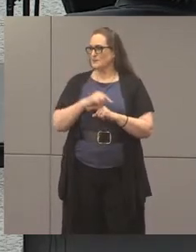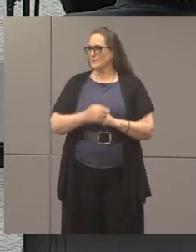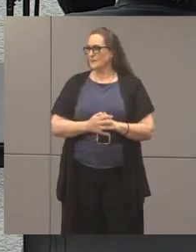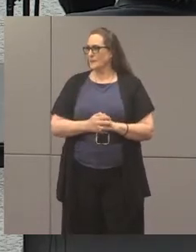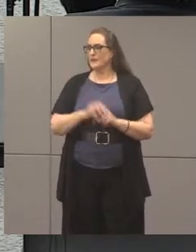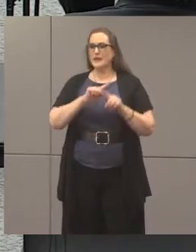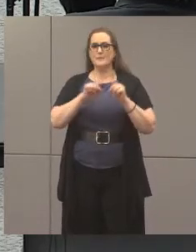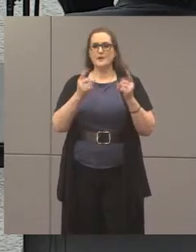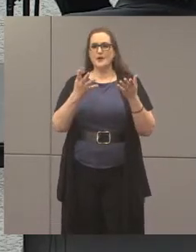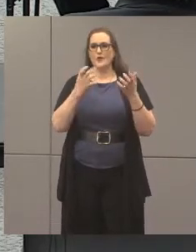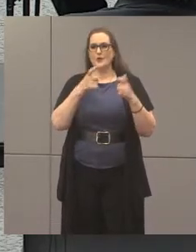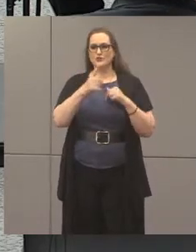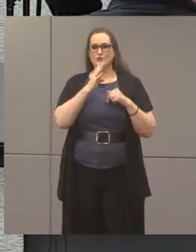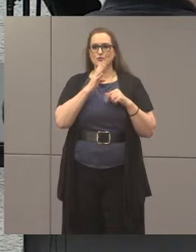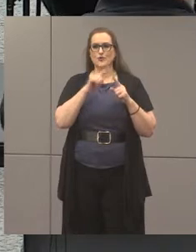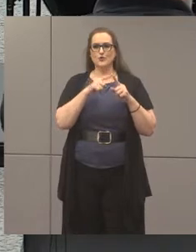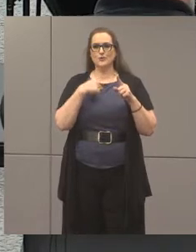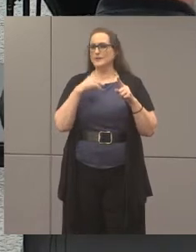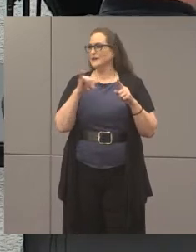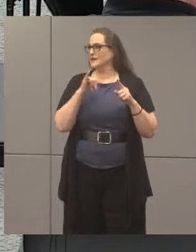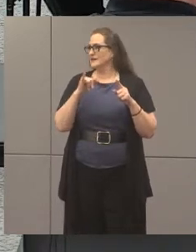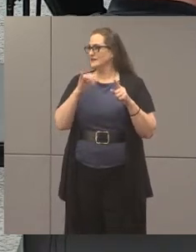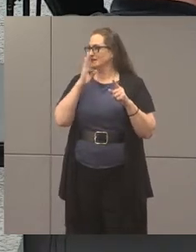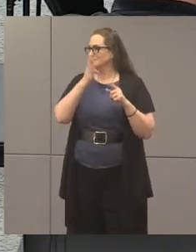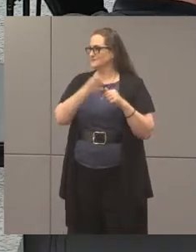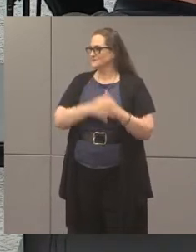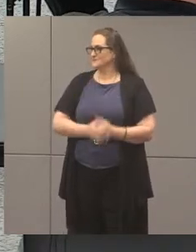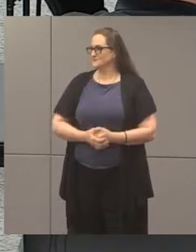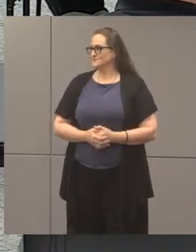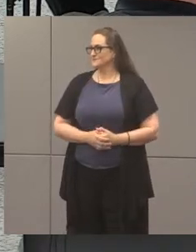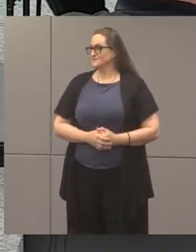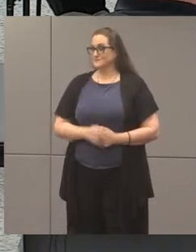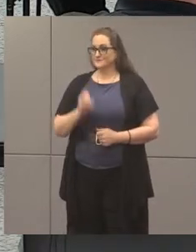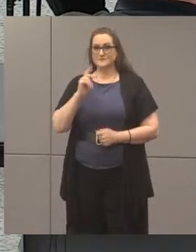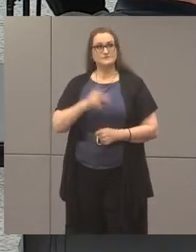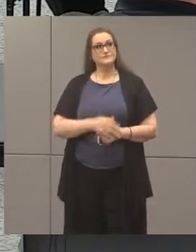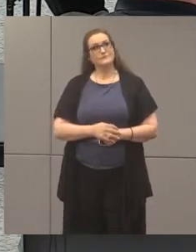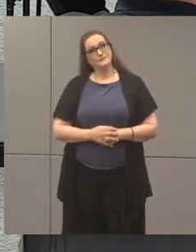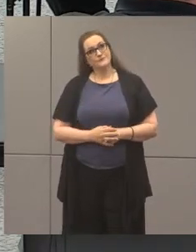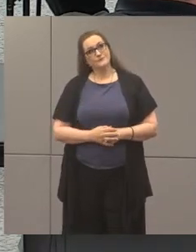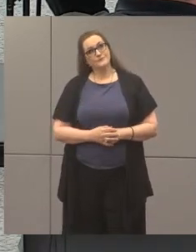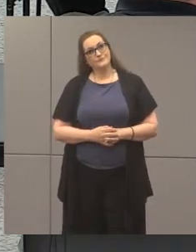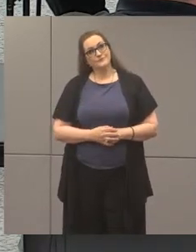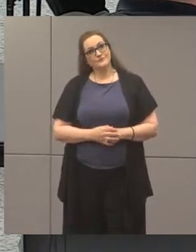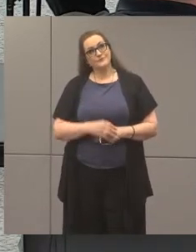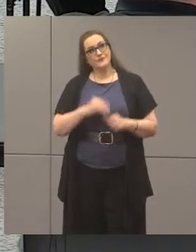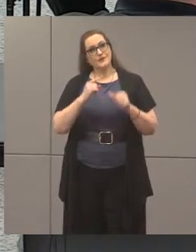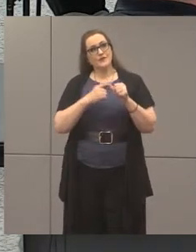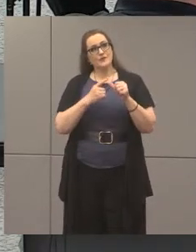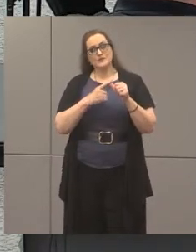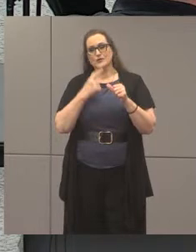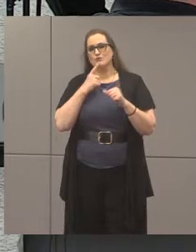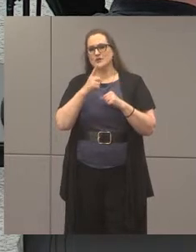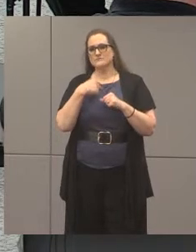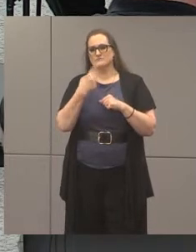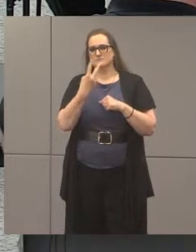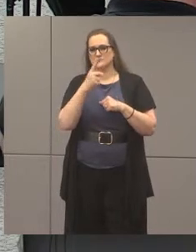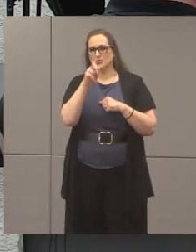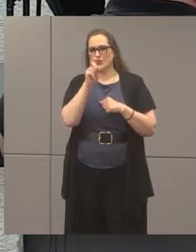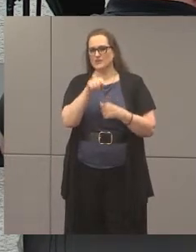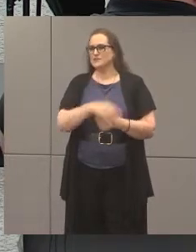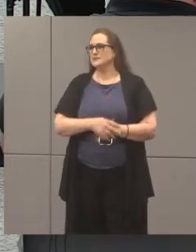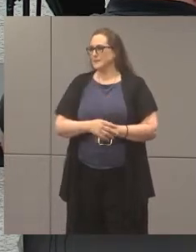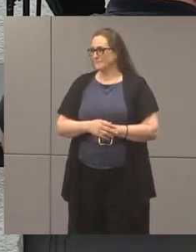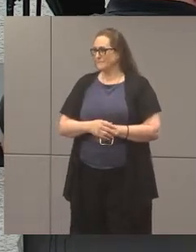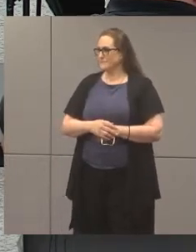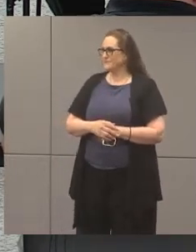but I wanted you to talk to me like I'm 6, okay? And first, I've got really 2 questions. The